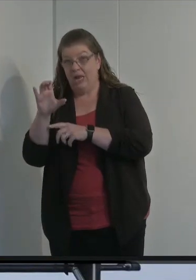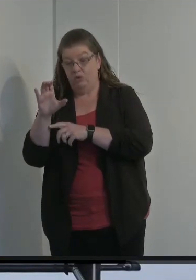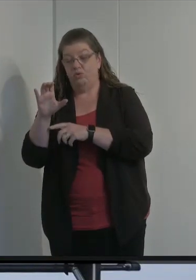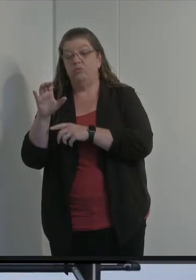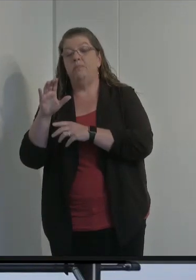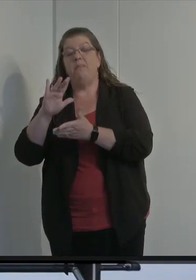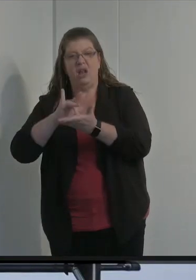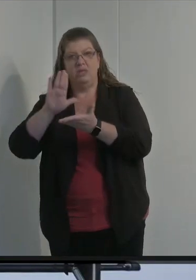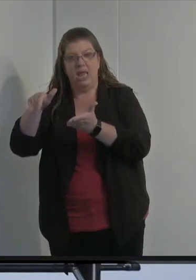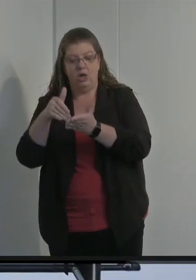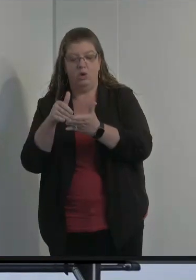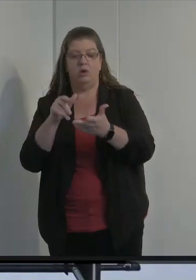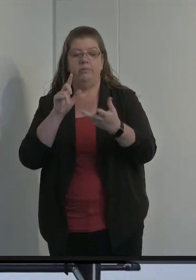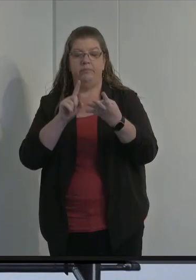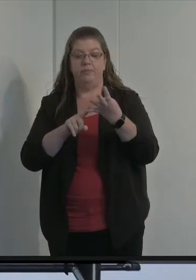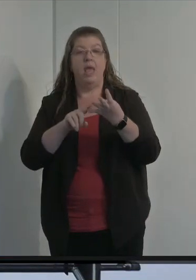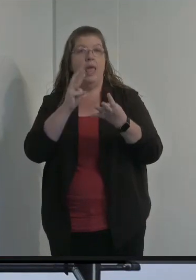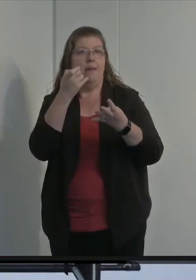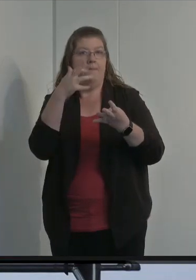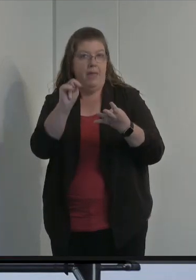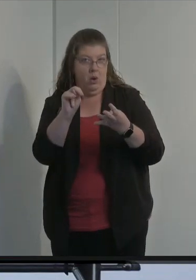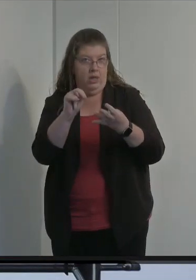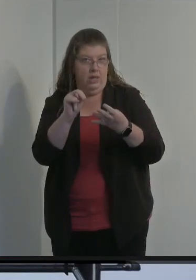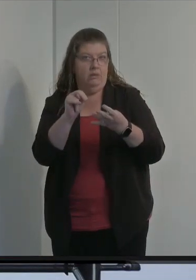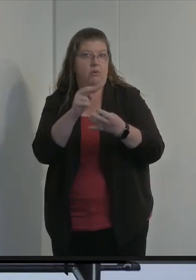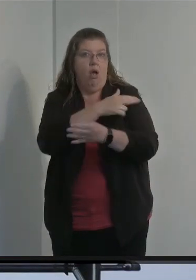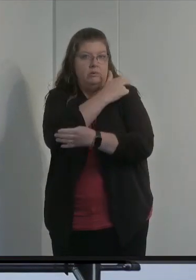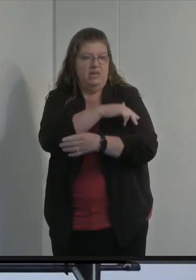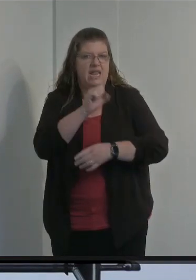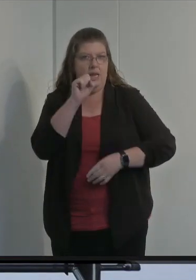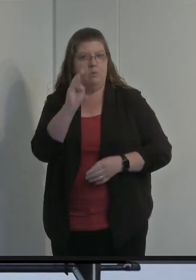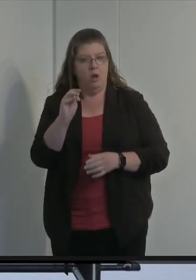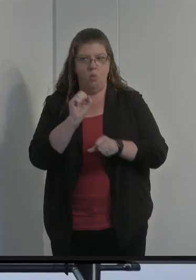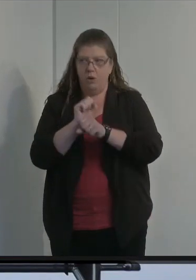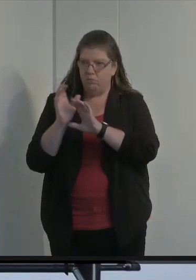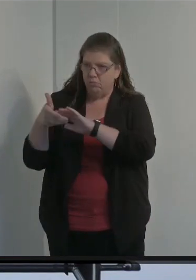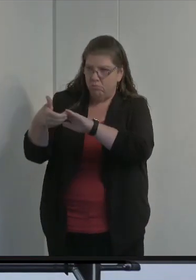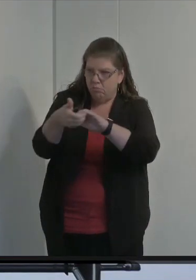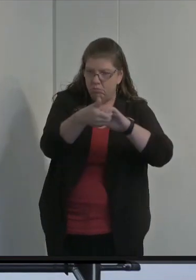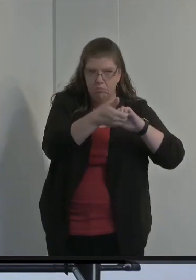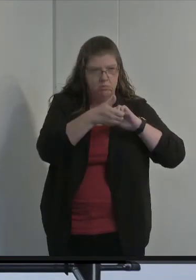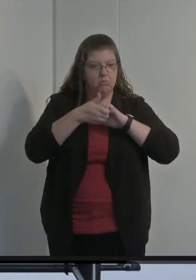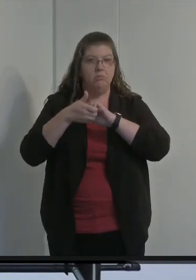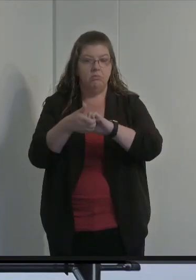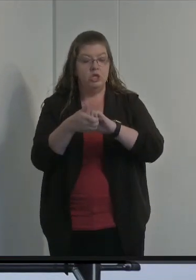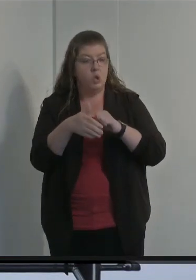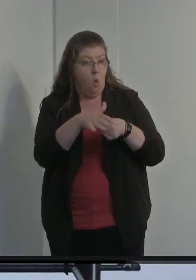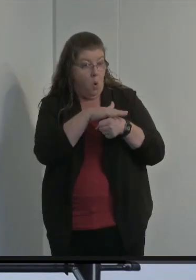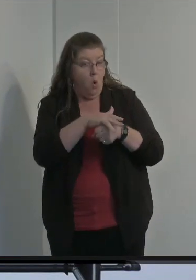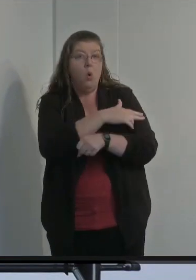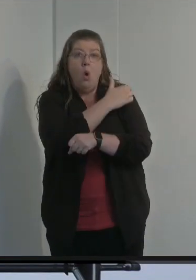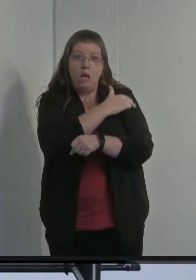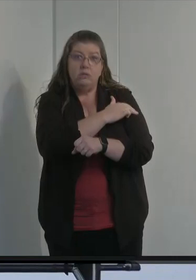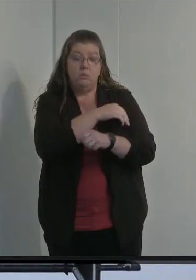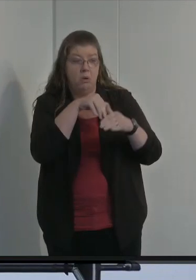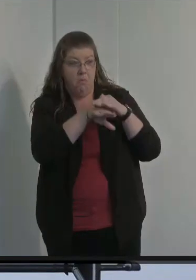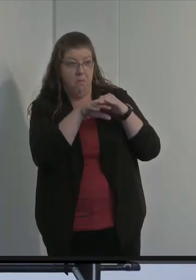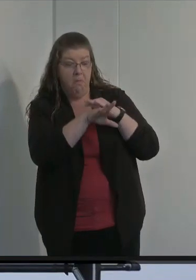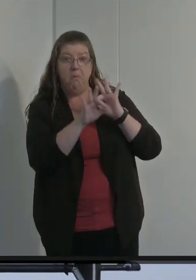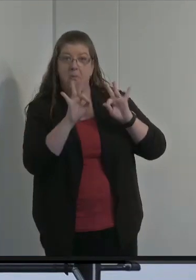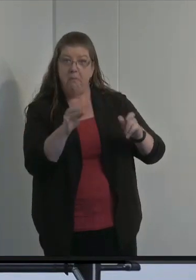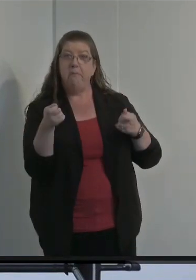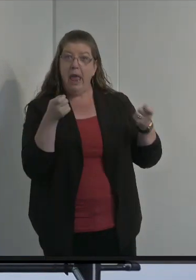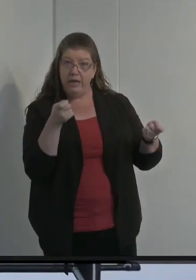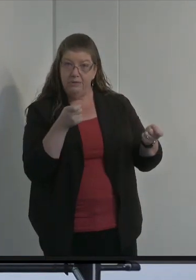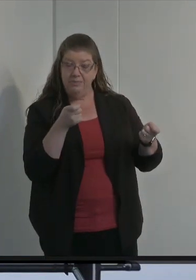Marion Regional Medical Center in Santa Maria. While our local hospital capacity is currently manageable, new